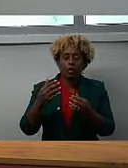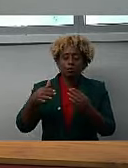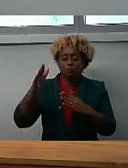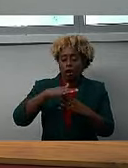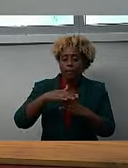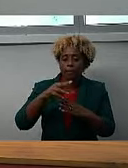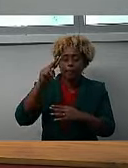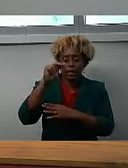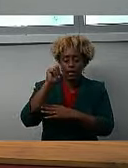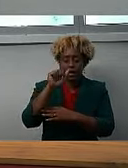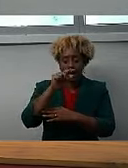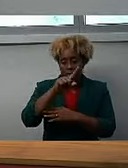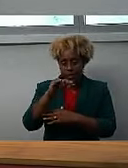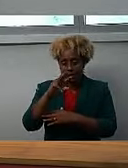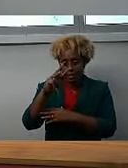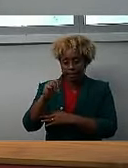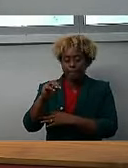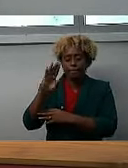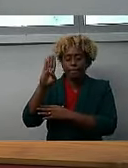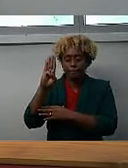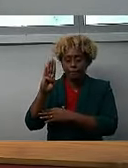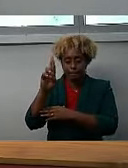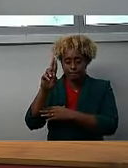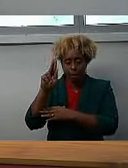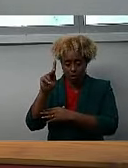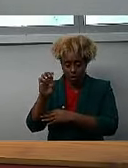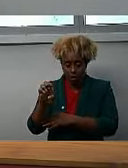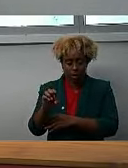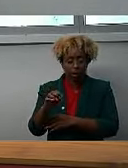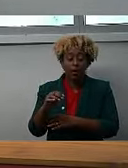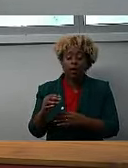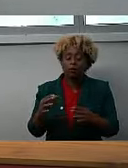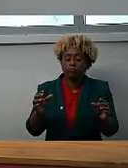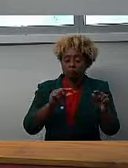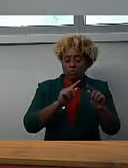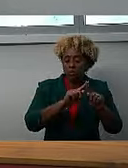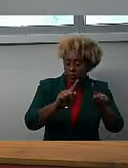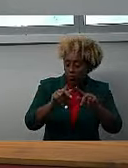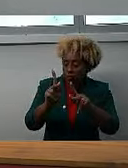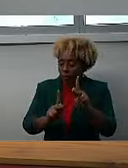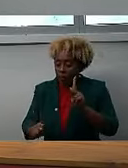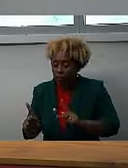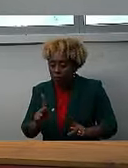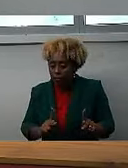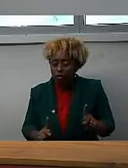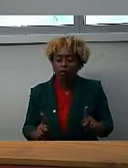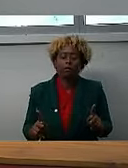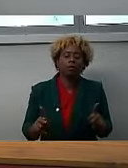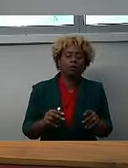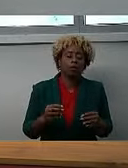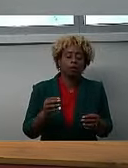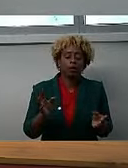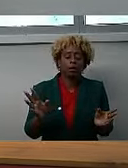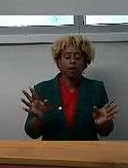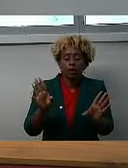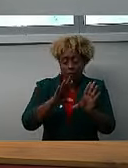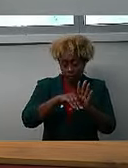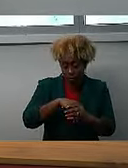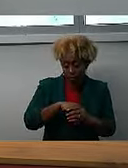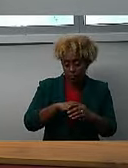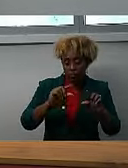and comprised of distinguished Grenadians, including Mr. Rodney George, Mr. Richard